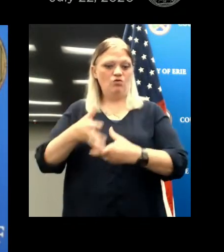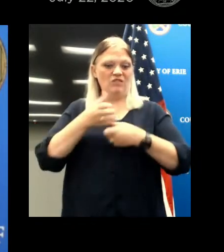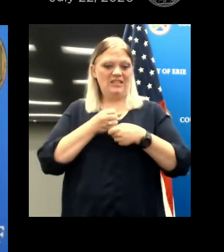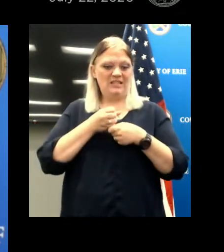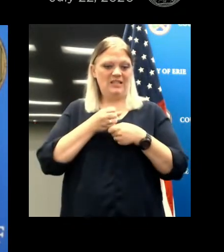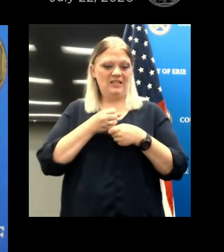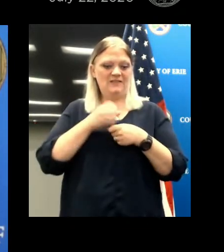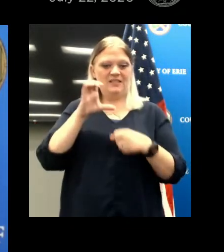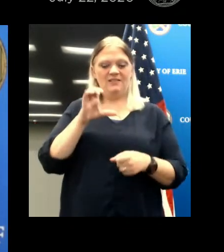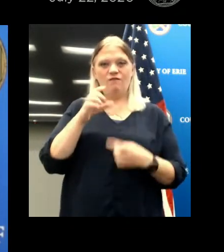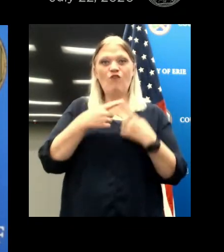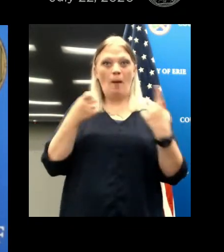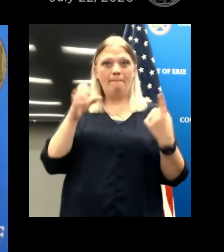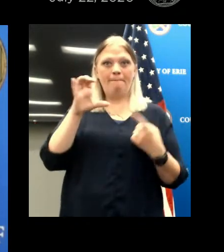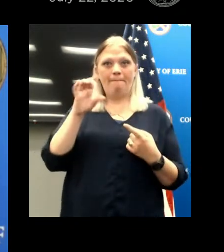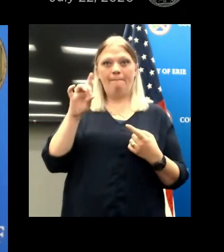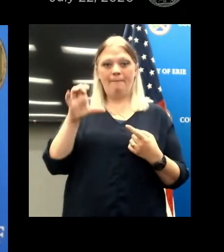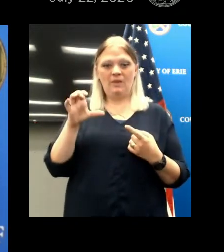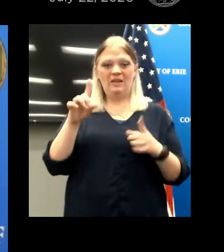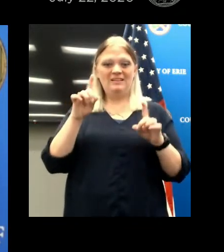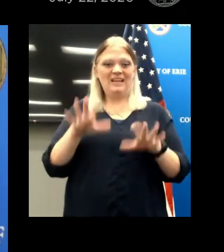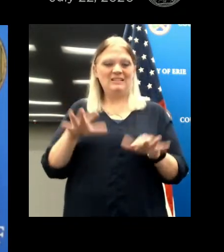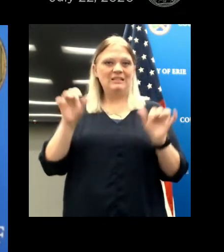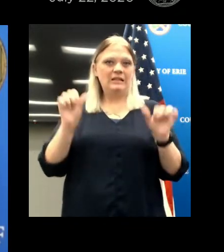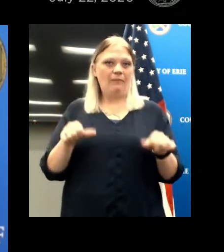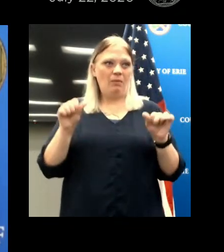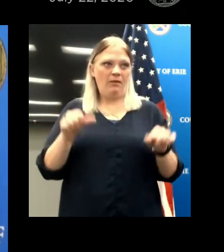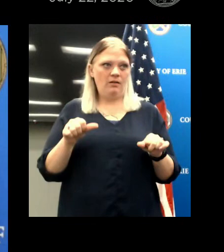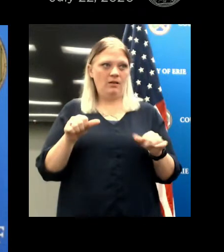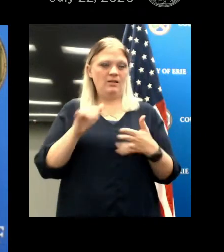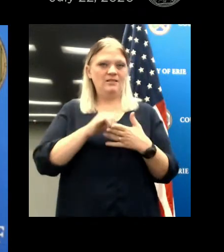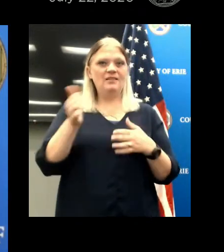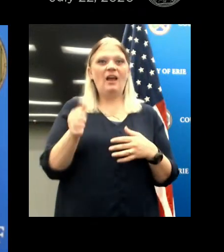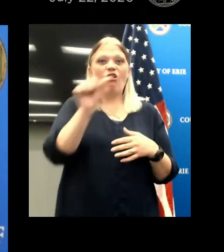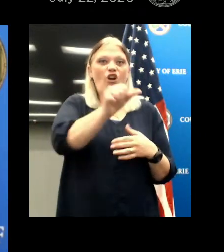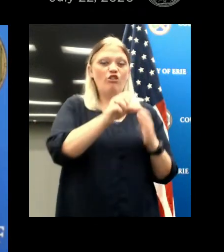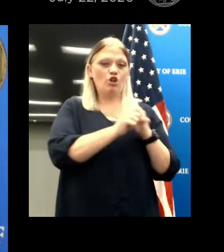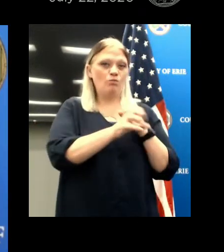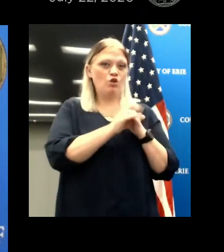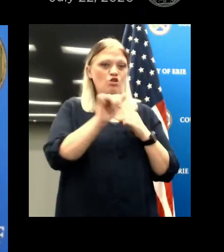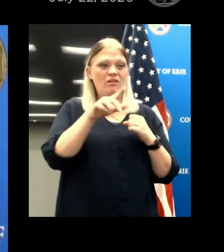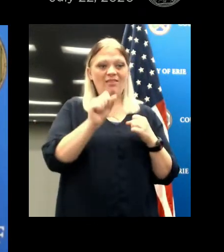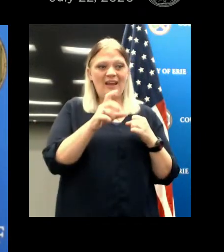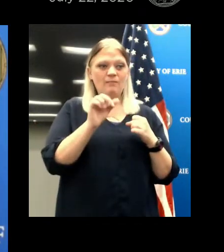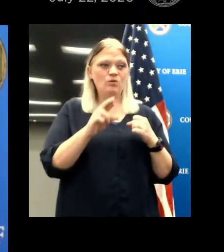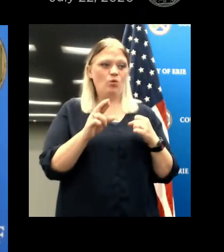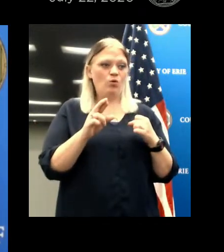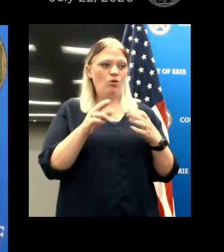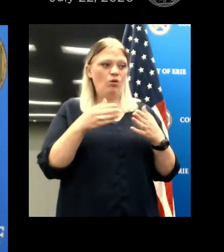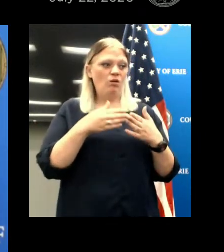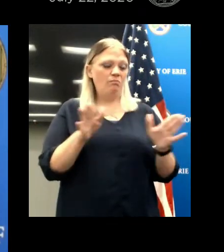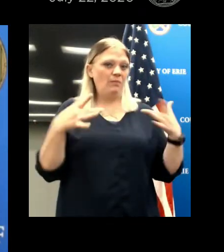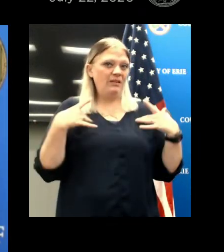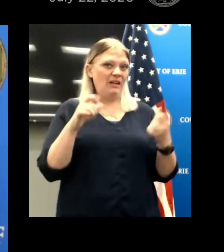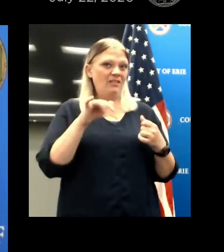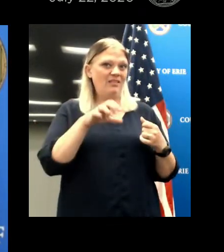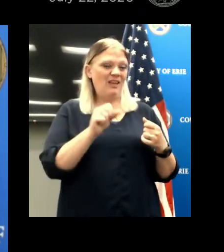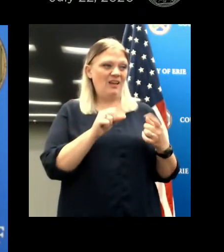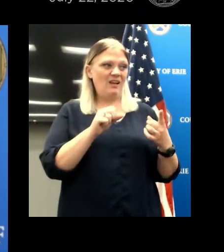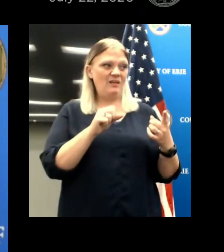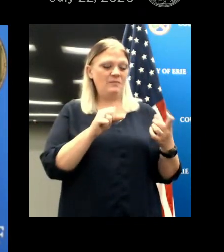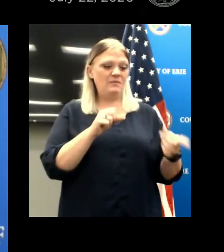from CDC some testing capabilities that other commercial labs or even public health labs that are